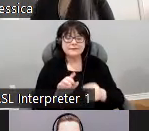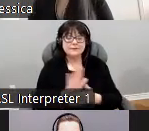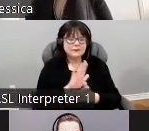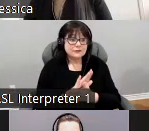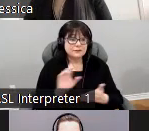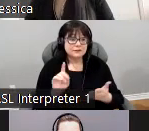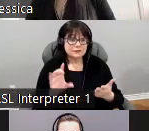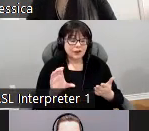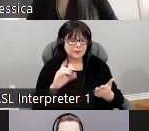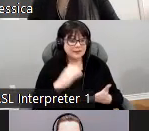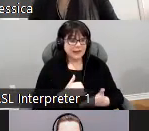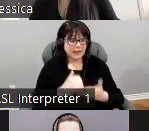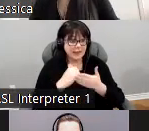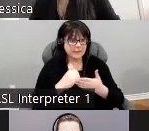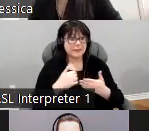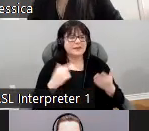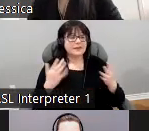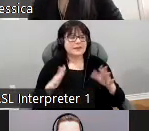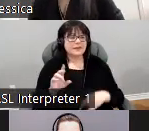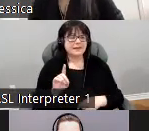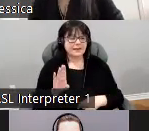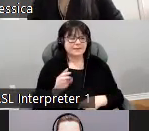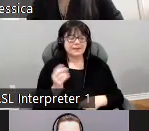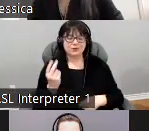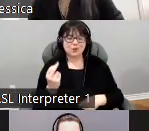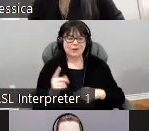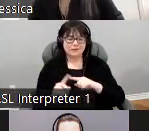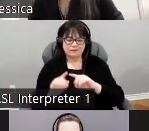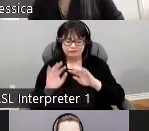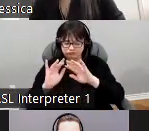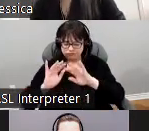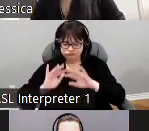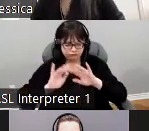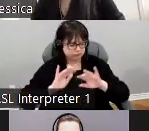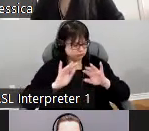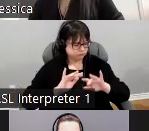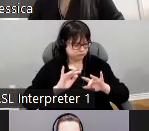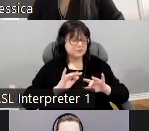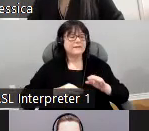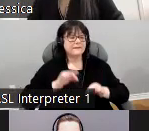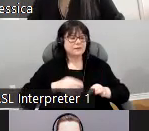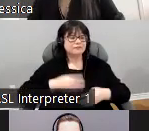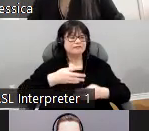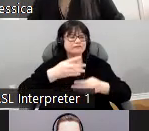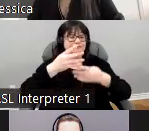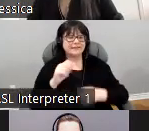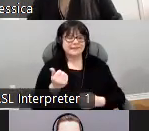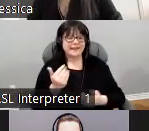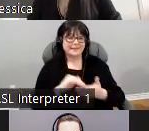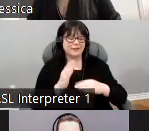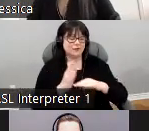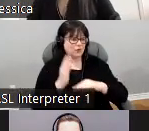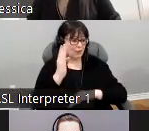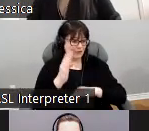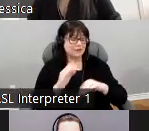review? So we searched 12 different databases and we retrieved over 10,000 documents. The titles and